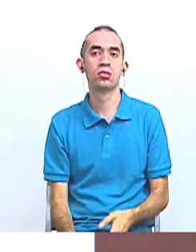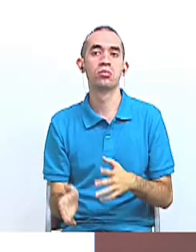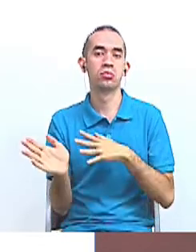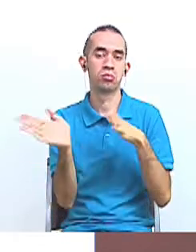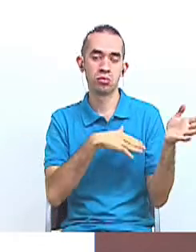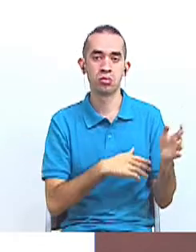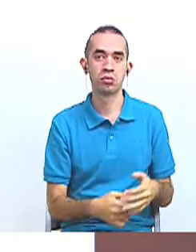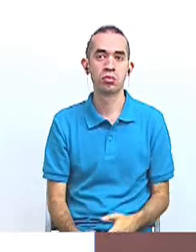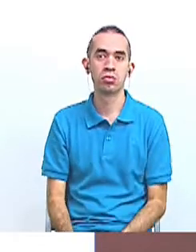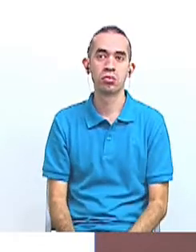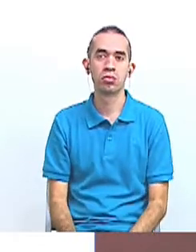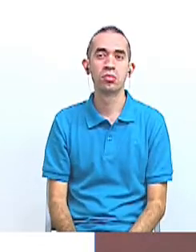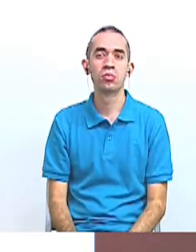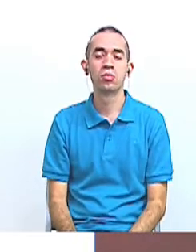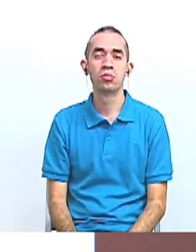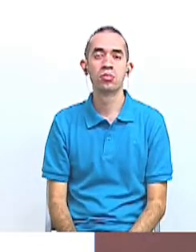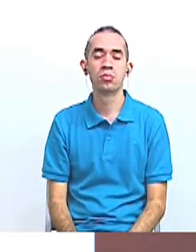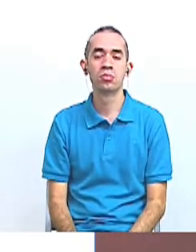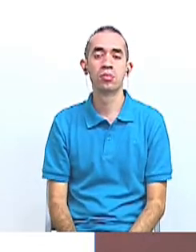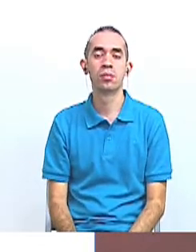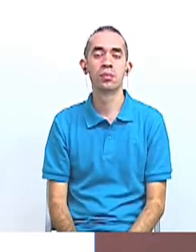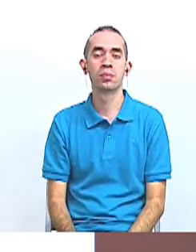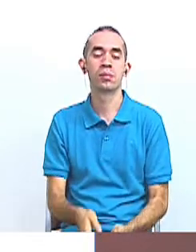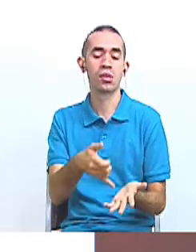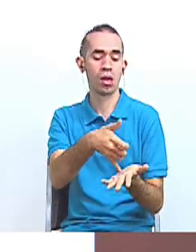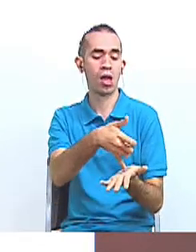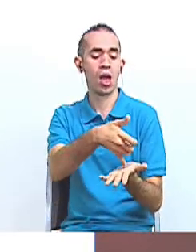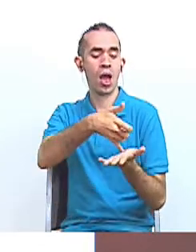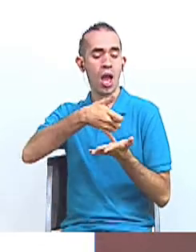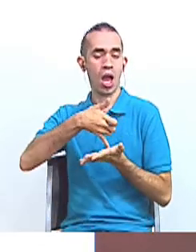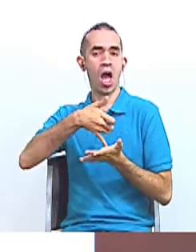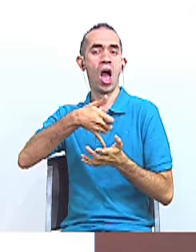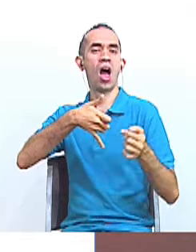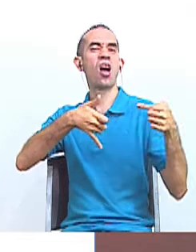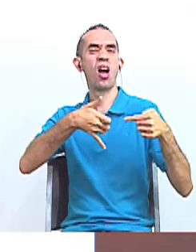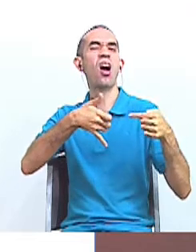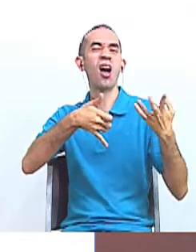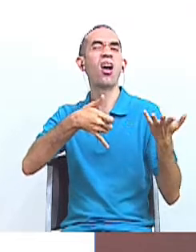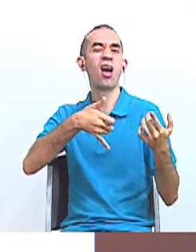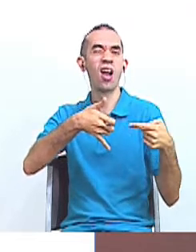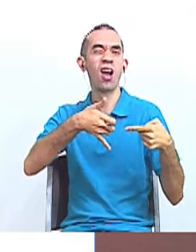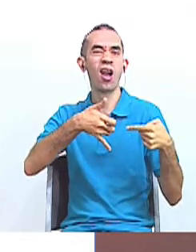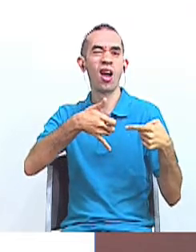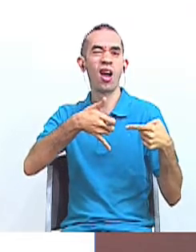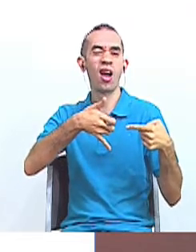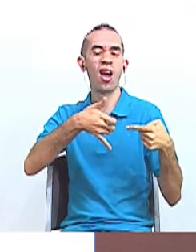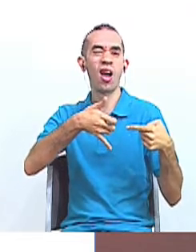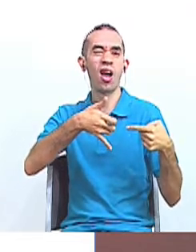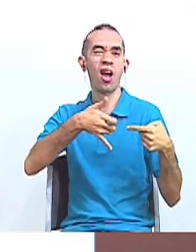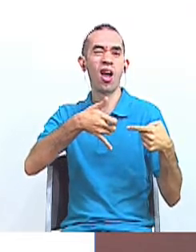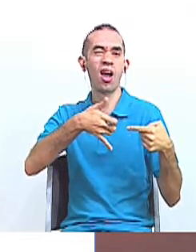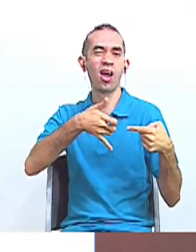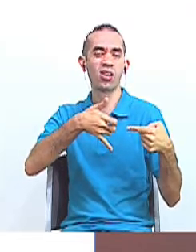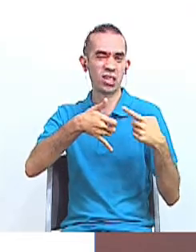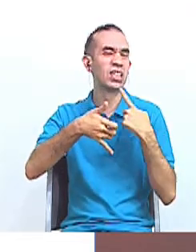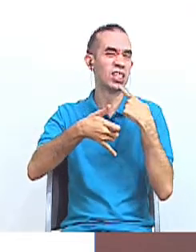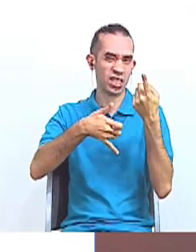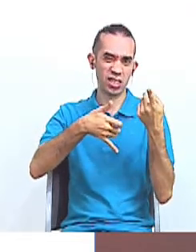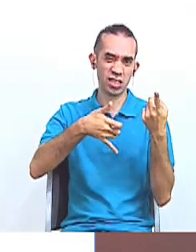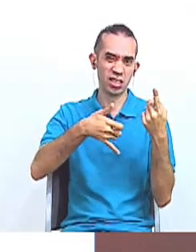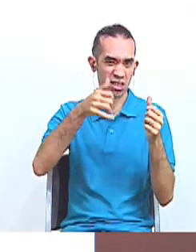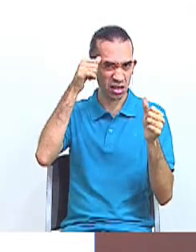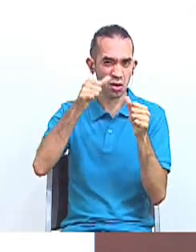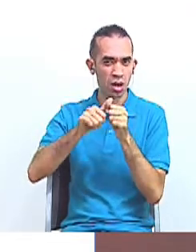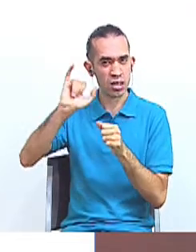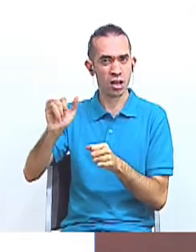prize that is given to someone who did something special. Think about that. I told you about